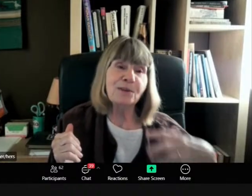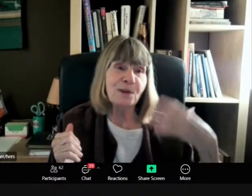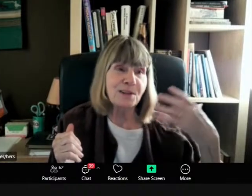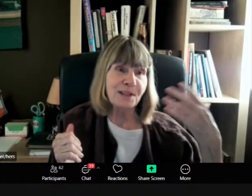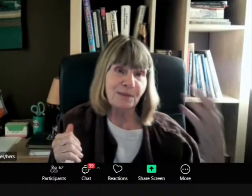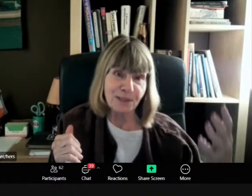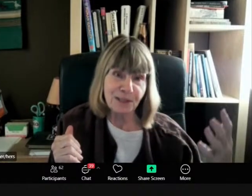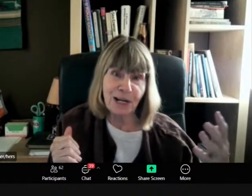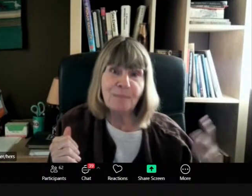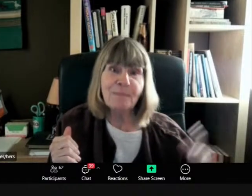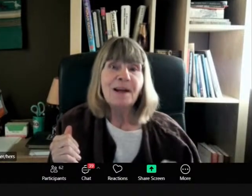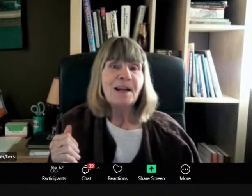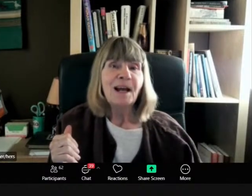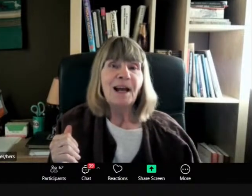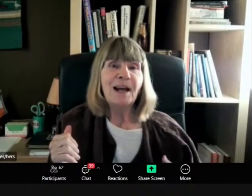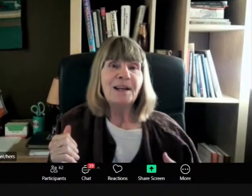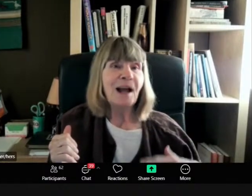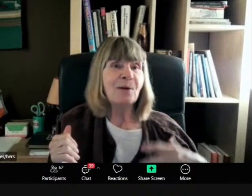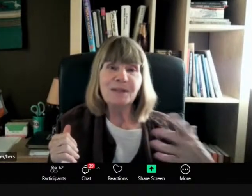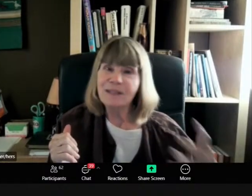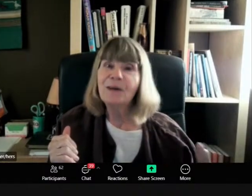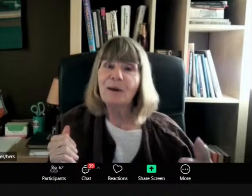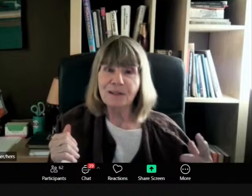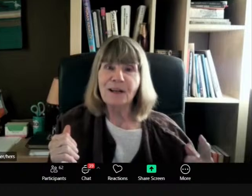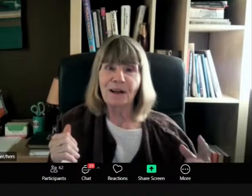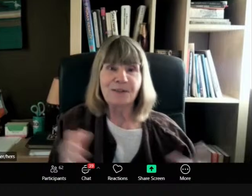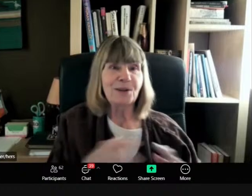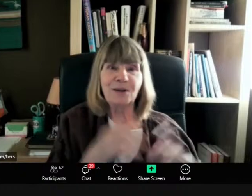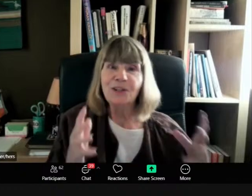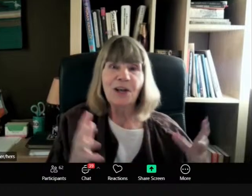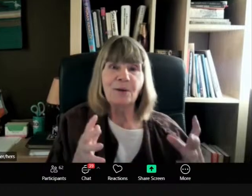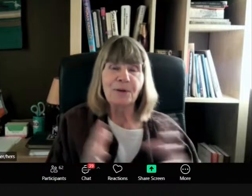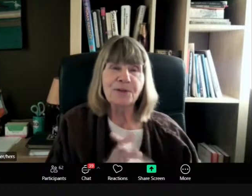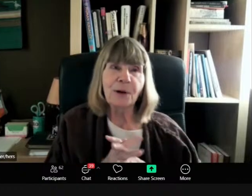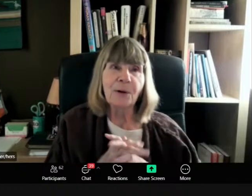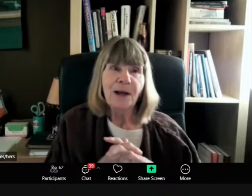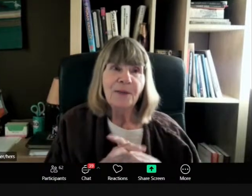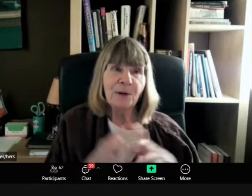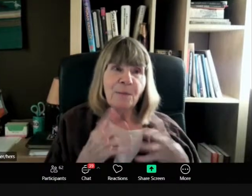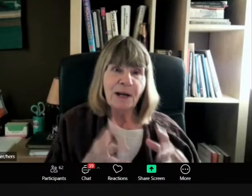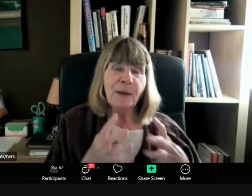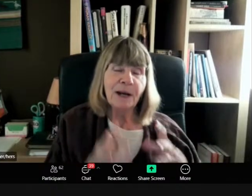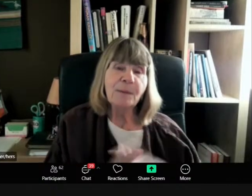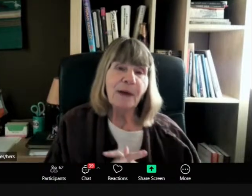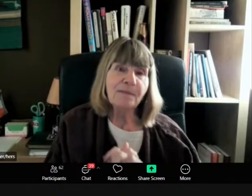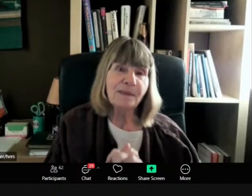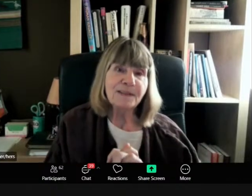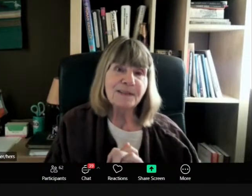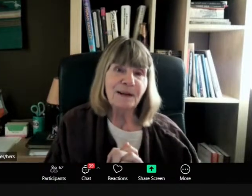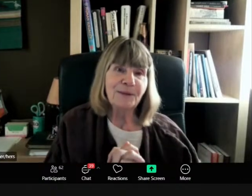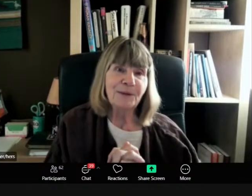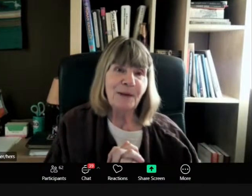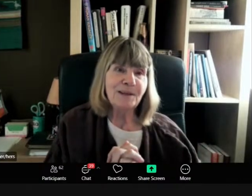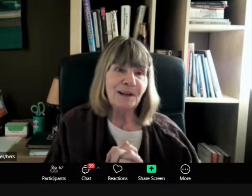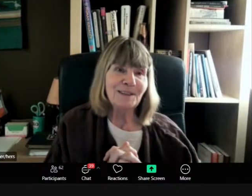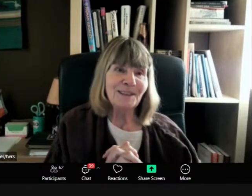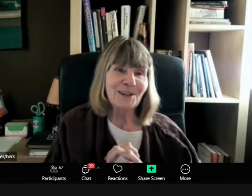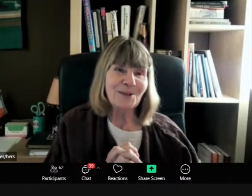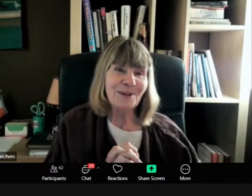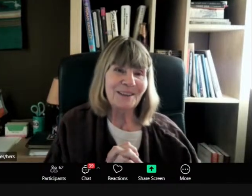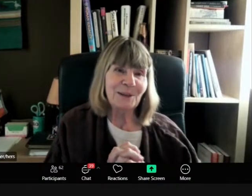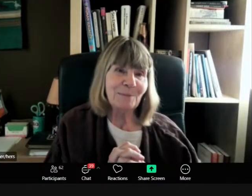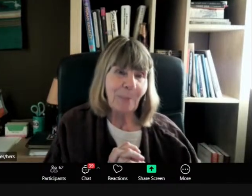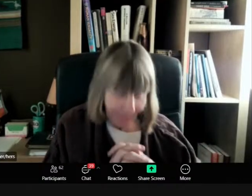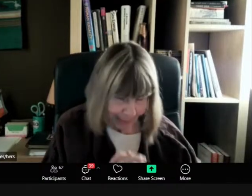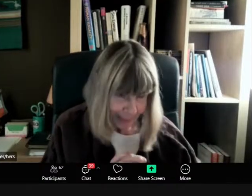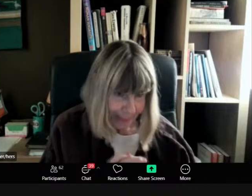it's good for our self-esteem and how we see ourselves, in general. So there are many, many benefits to maintaining